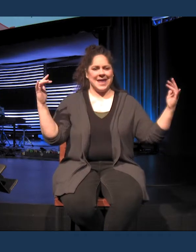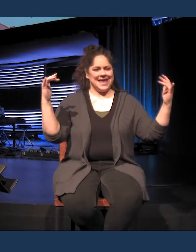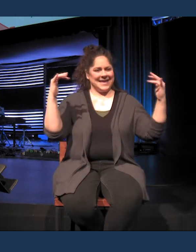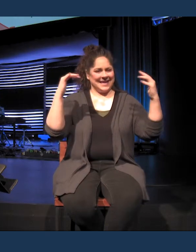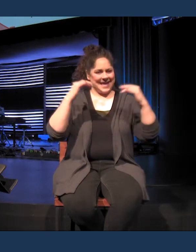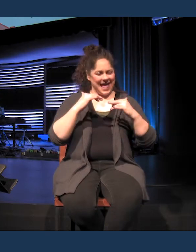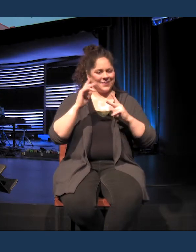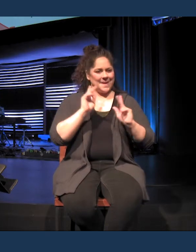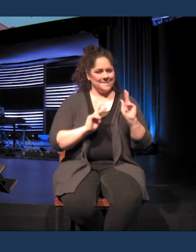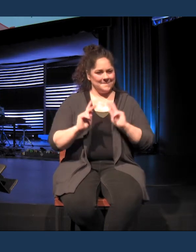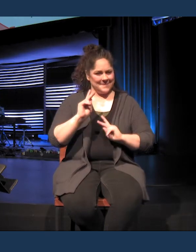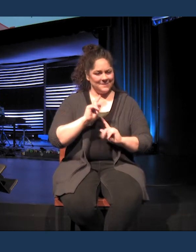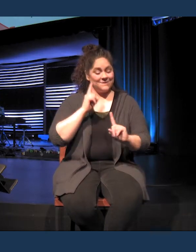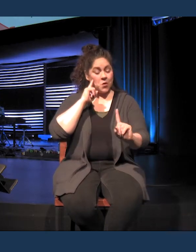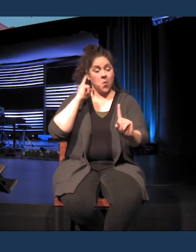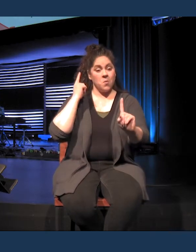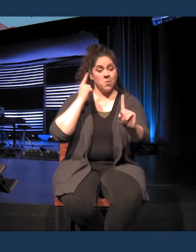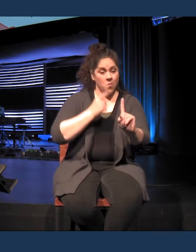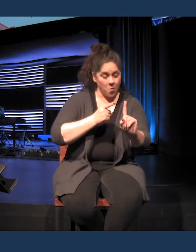around a specific purpose.